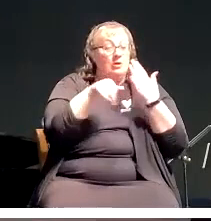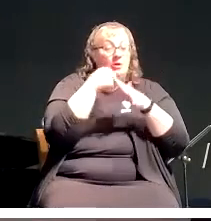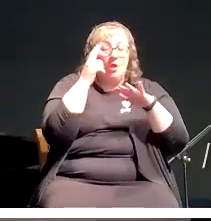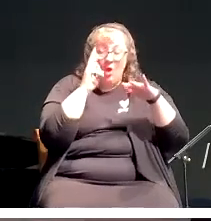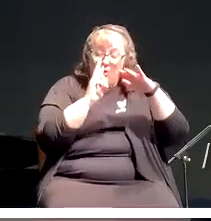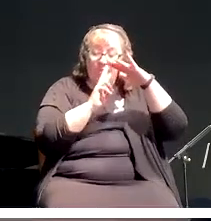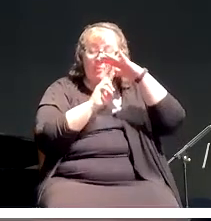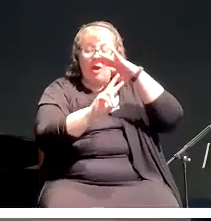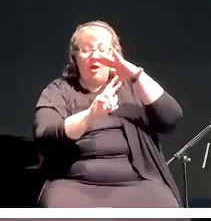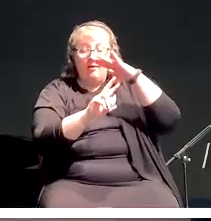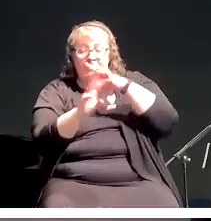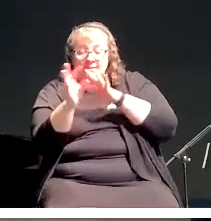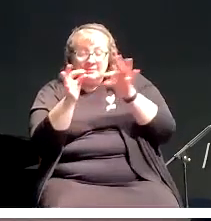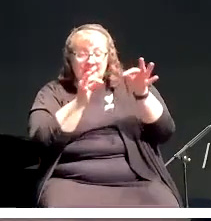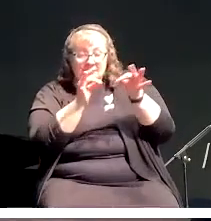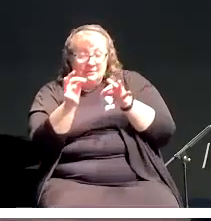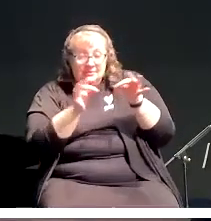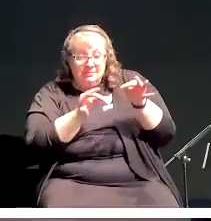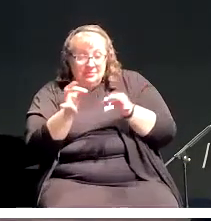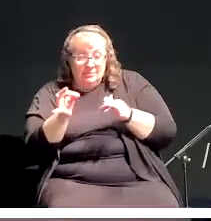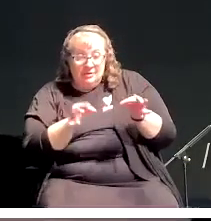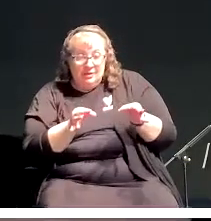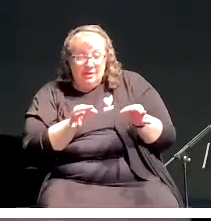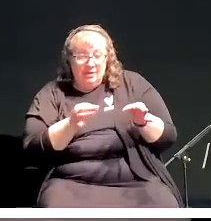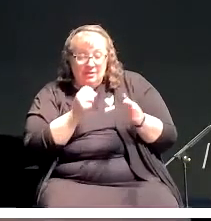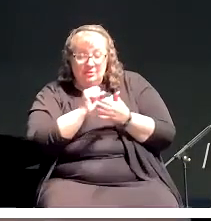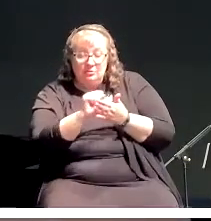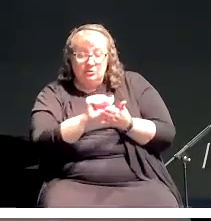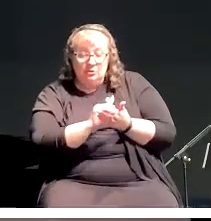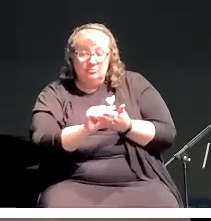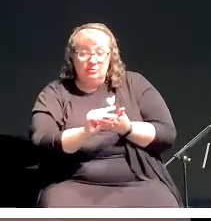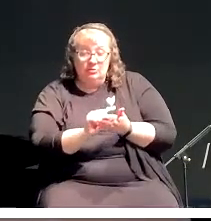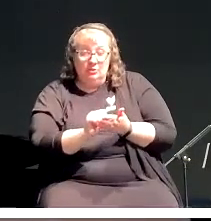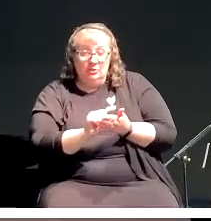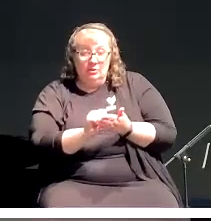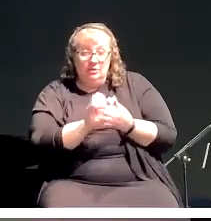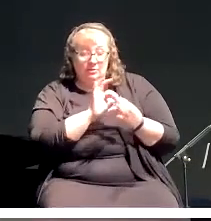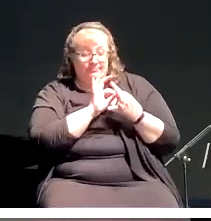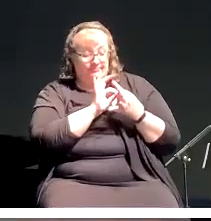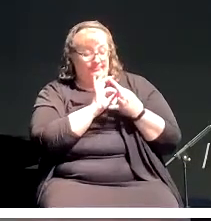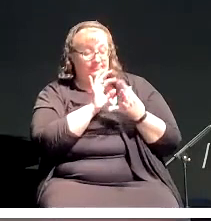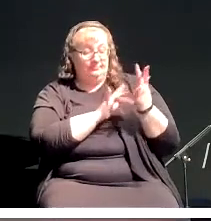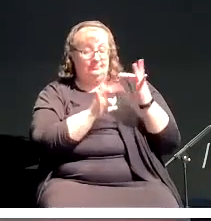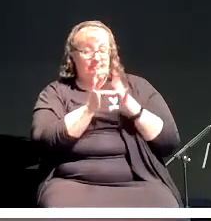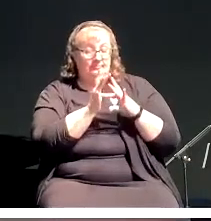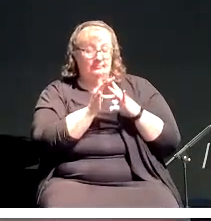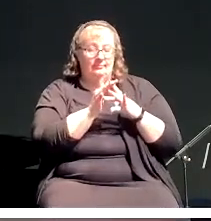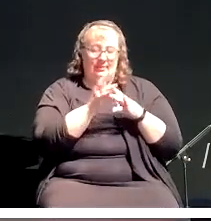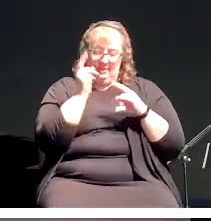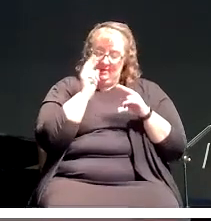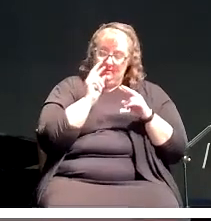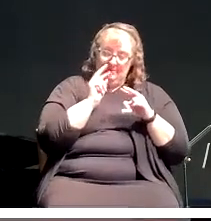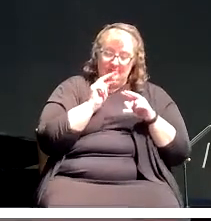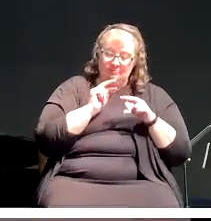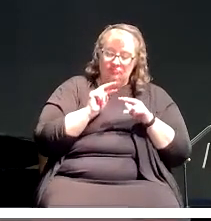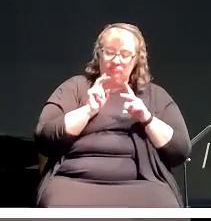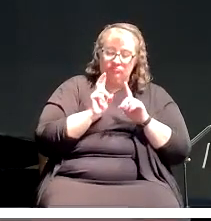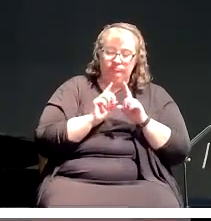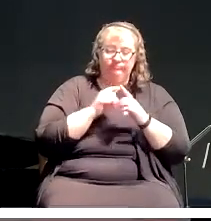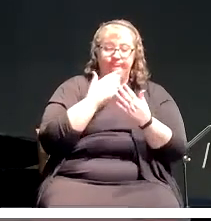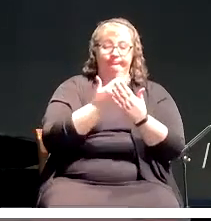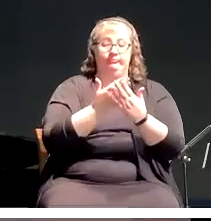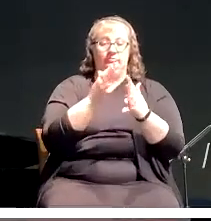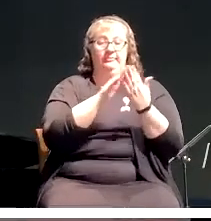prophets, he explained to them what was said in all the scriptures concerning himself. As they approached the village to which they were